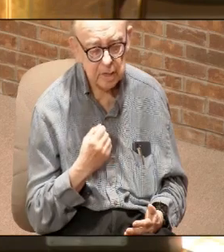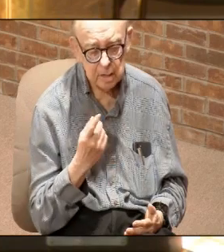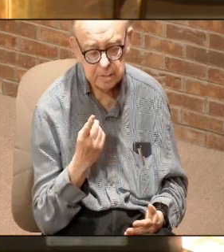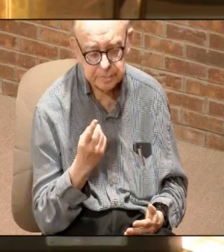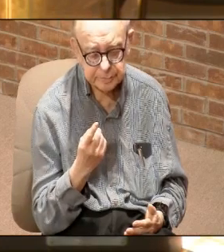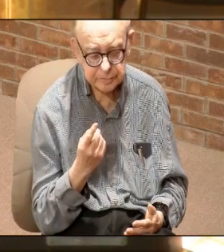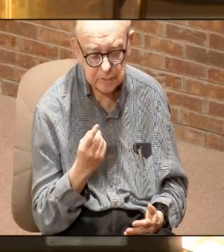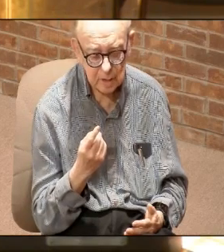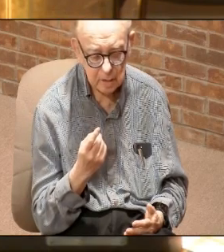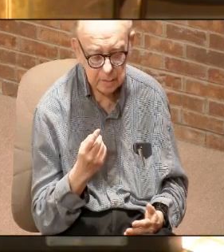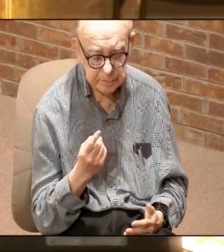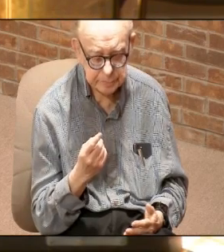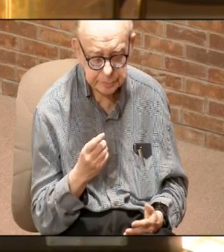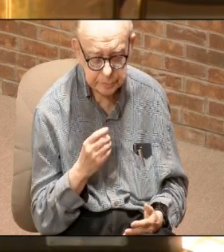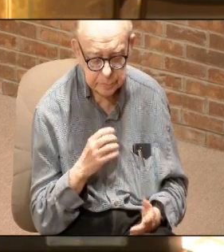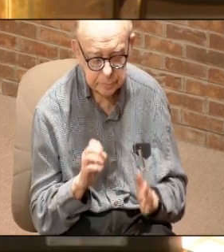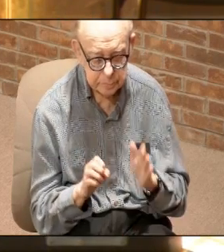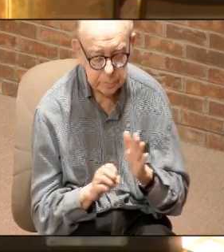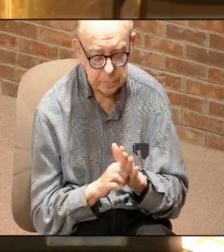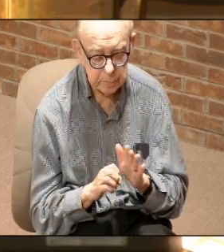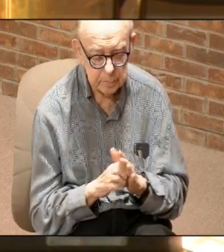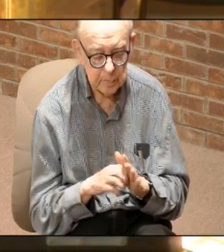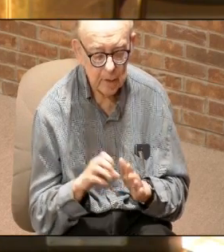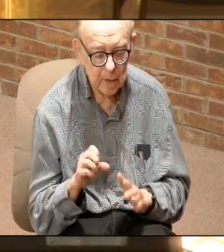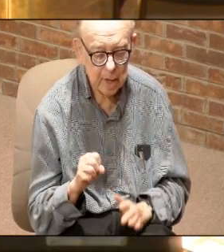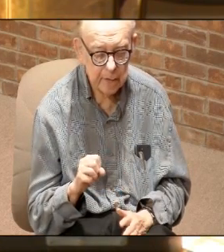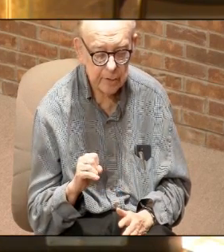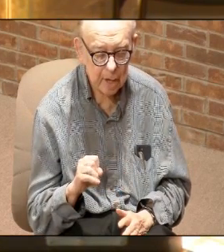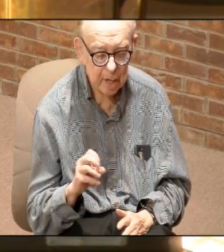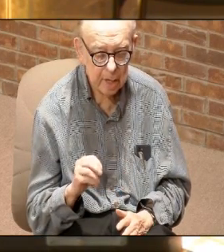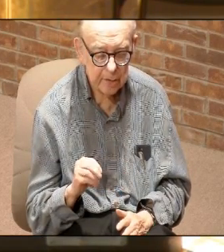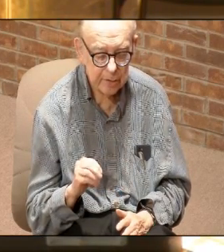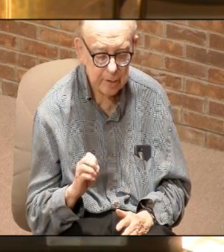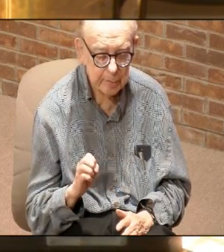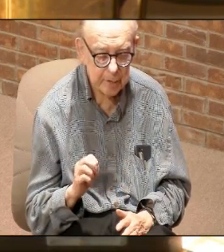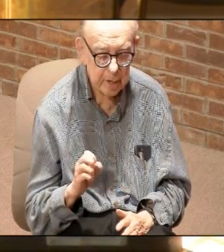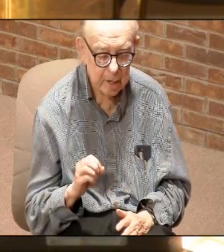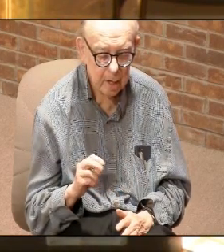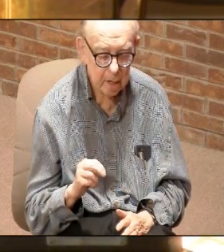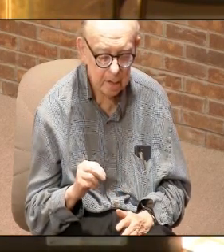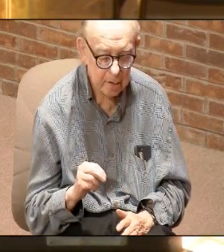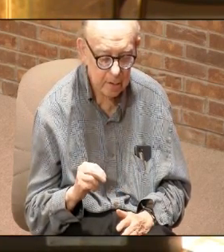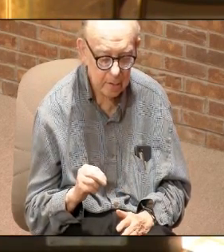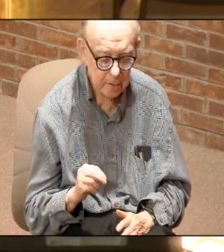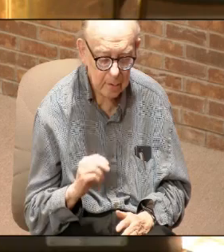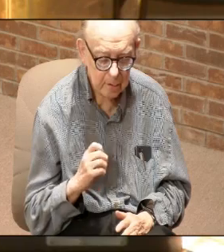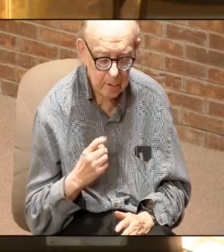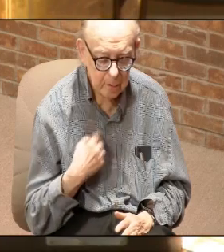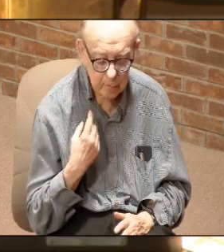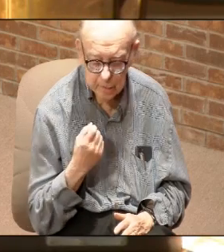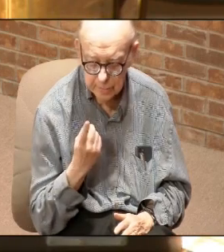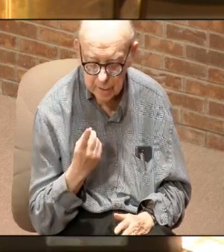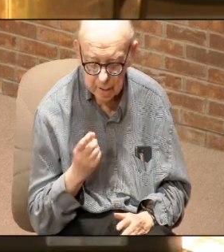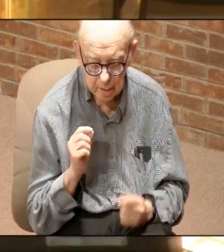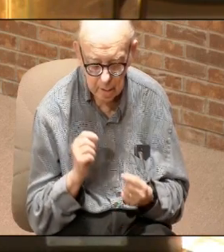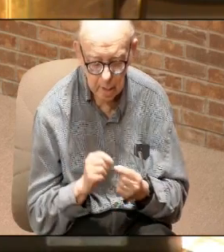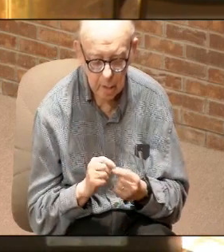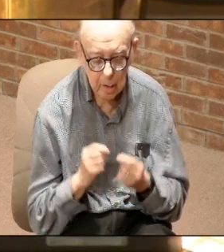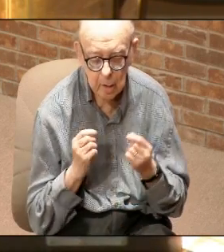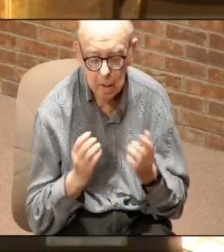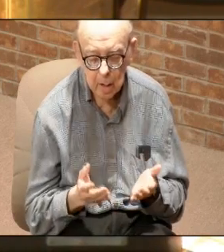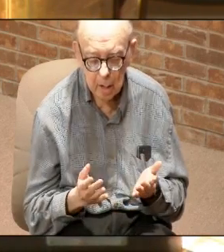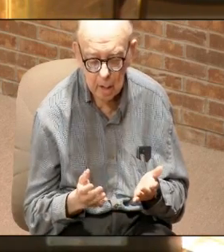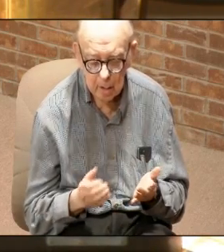understanding the illustration of Simeon, I think we grasp the point that